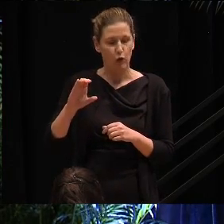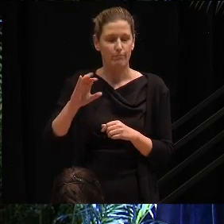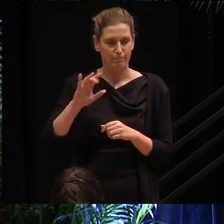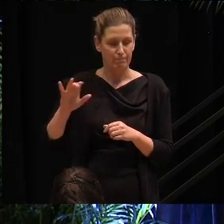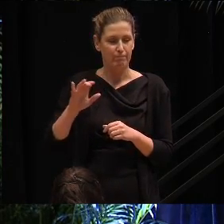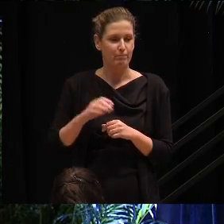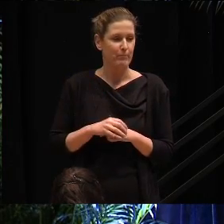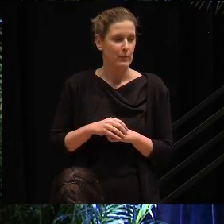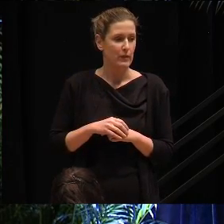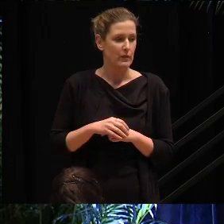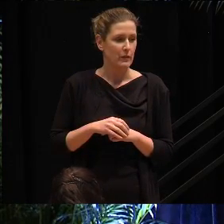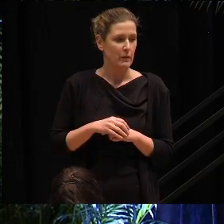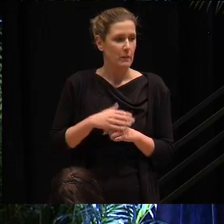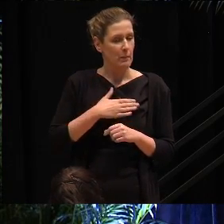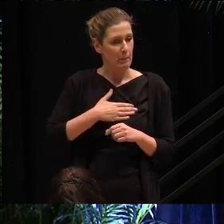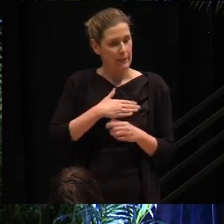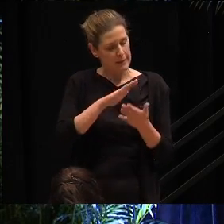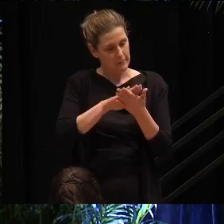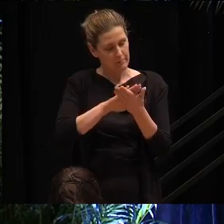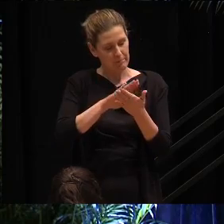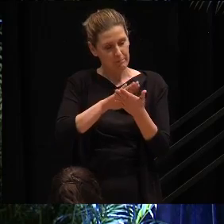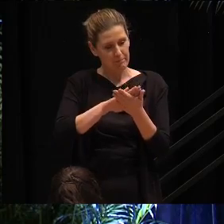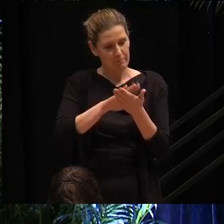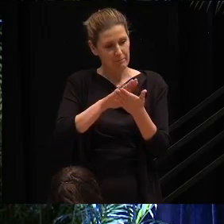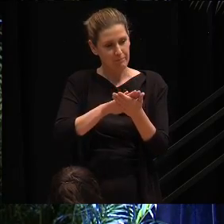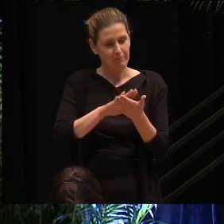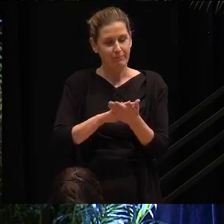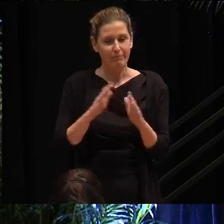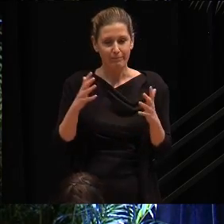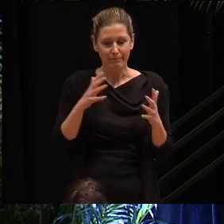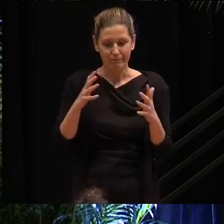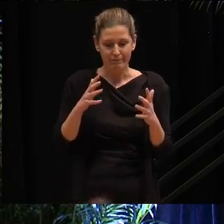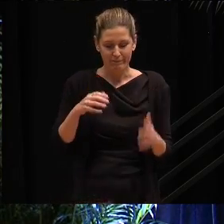I'm Ian Donnis. Please give our panel a hand.